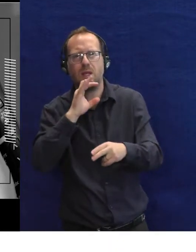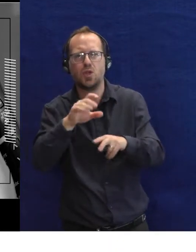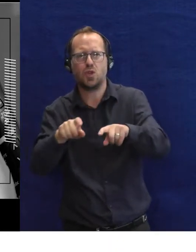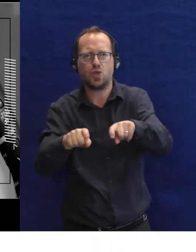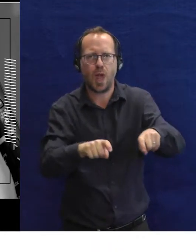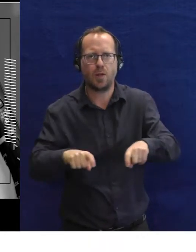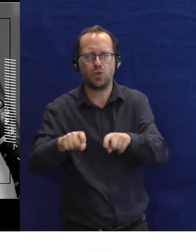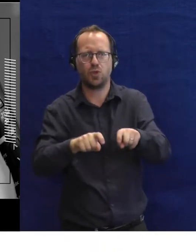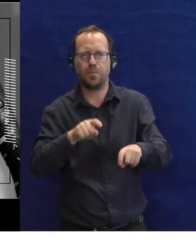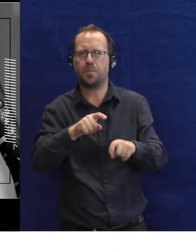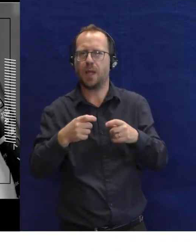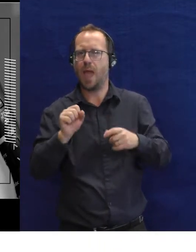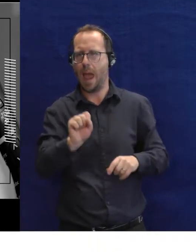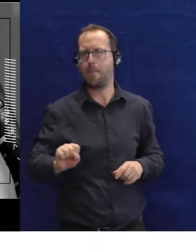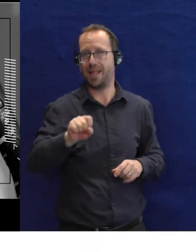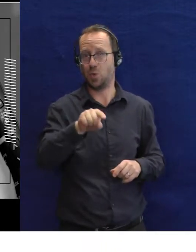in this direction.